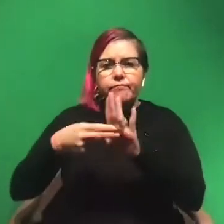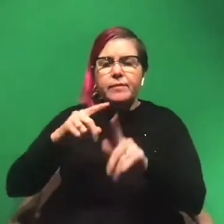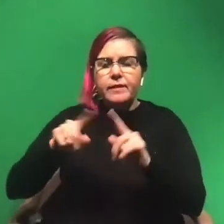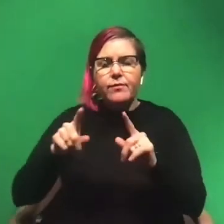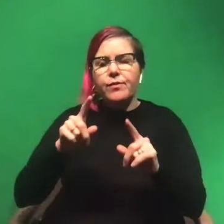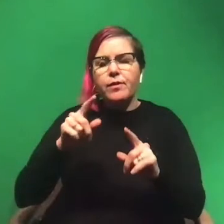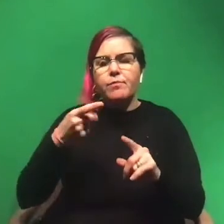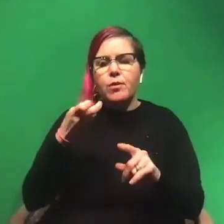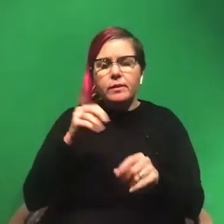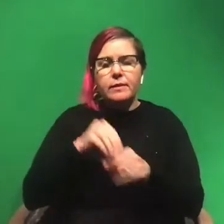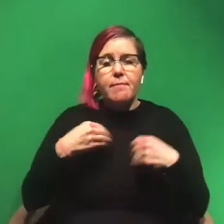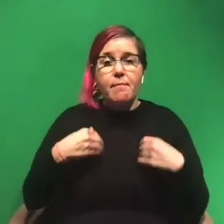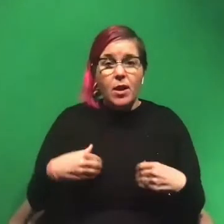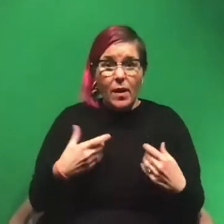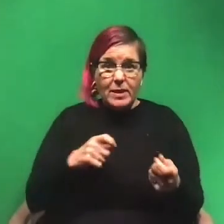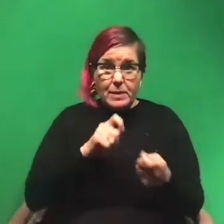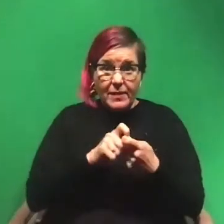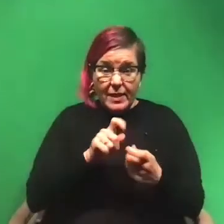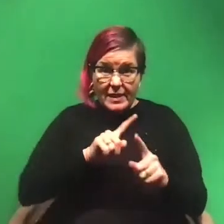different polymorphisms, you can react differently.